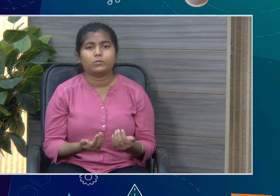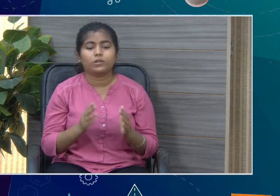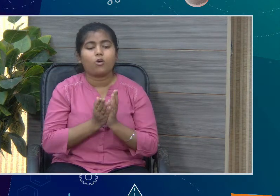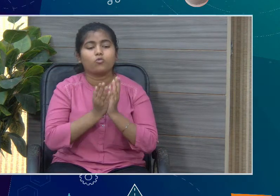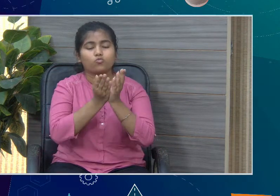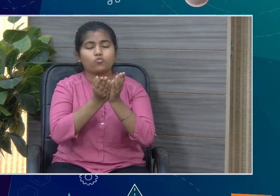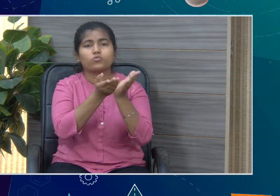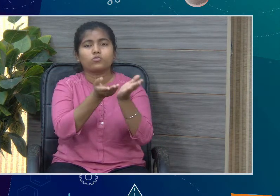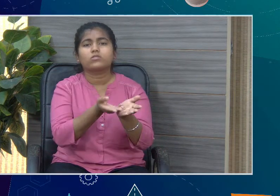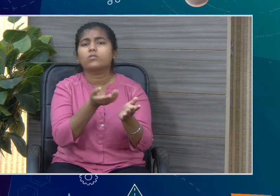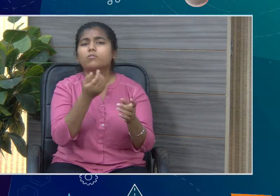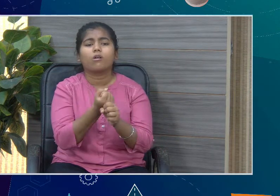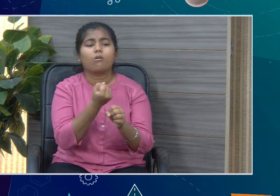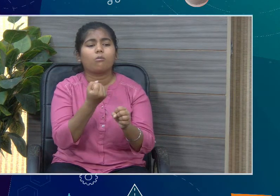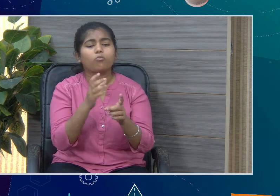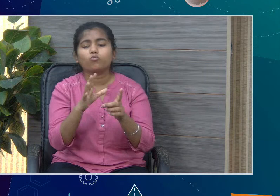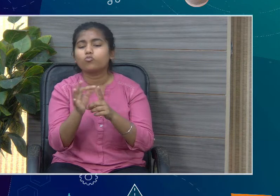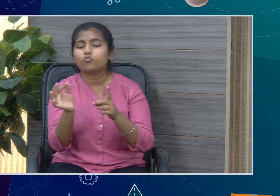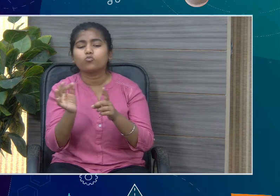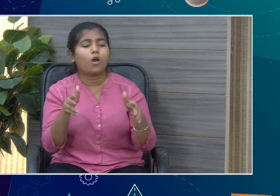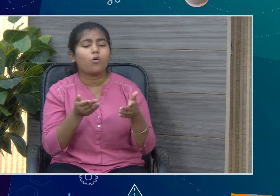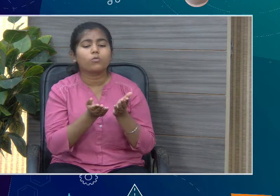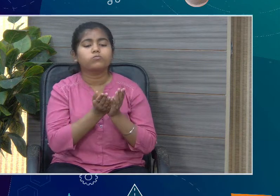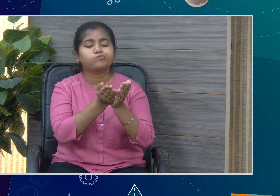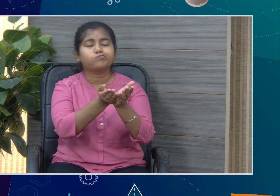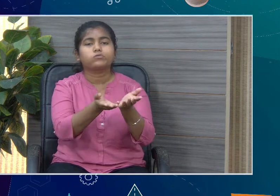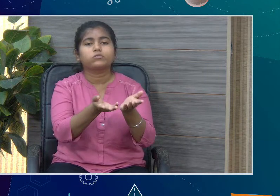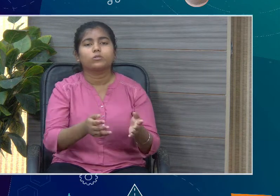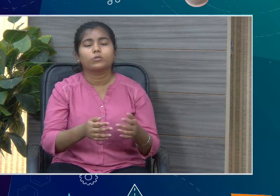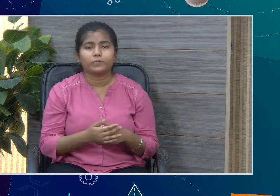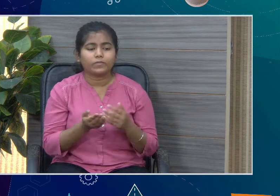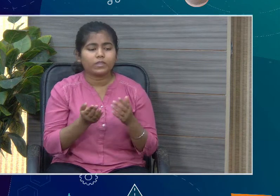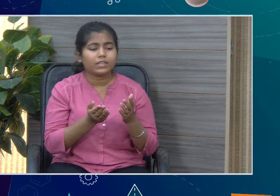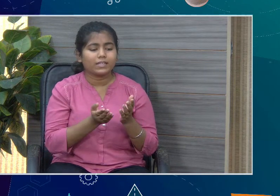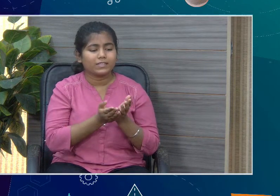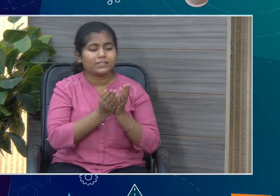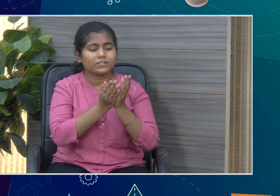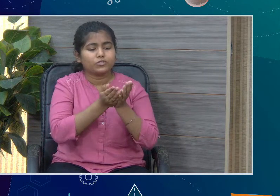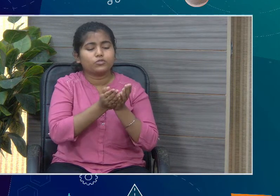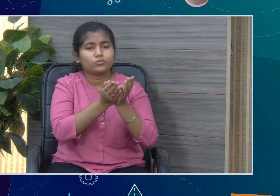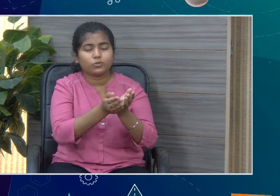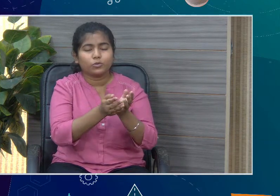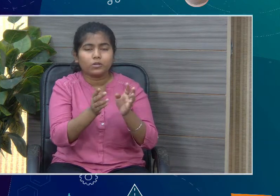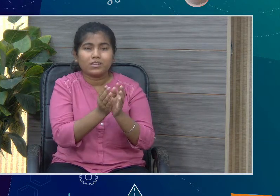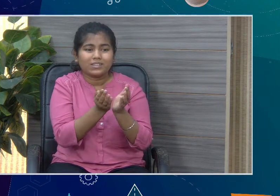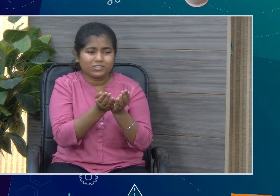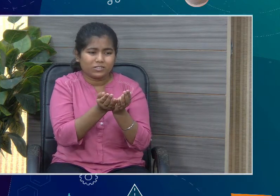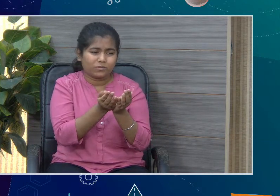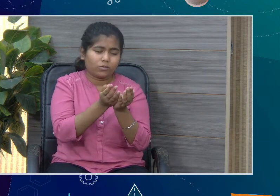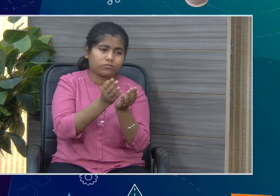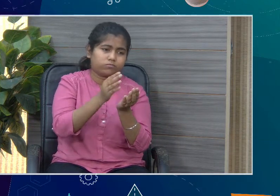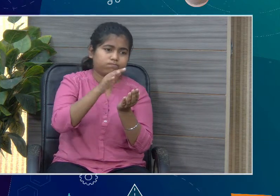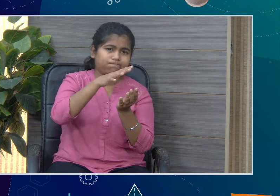works. So these sails, they help in the movement. When there are winds, they are being